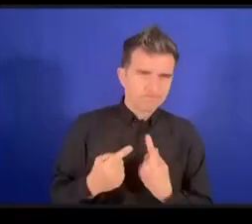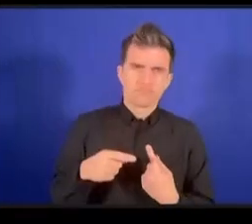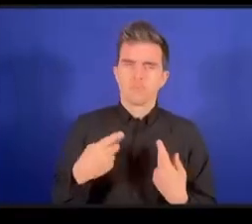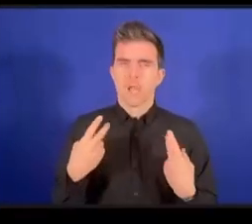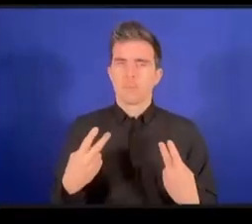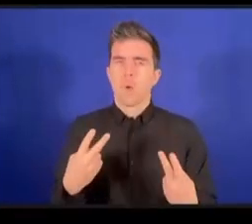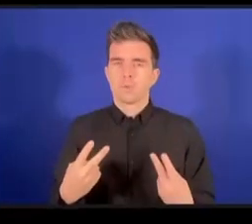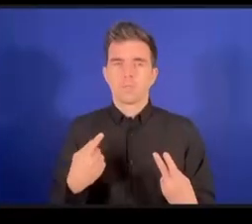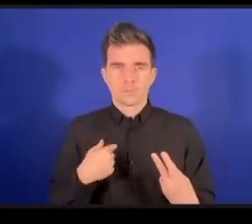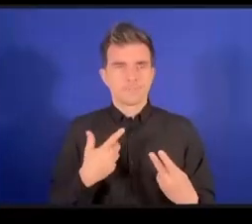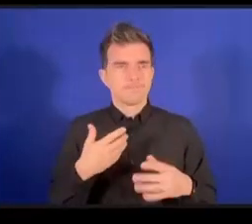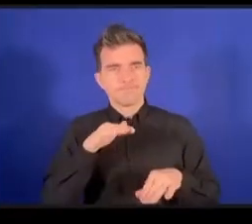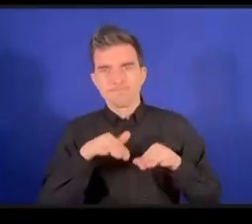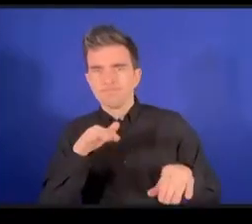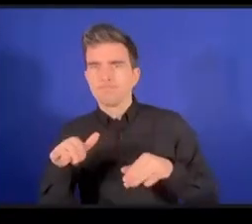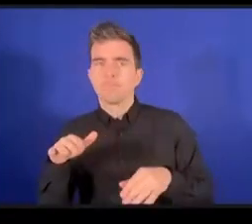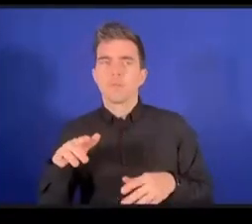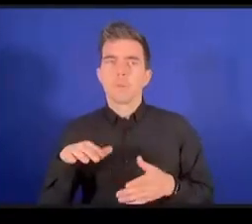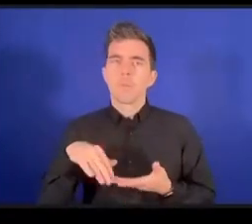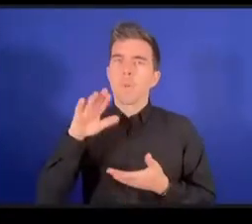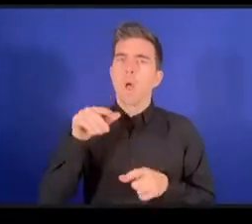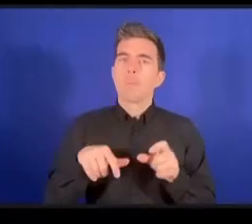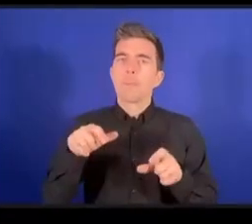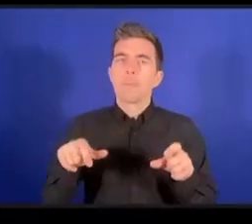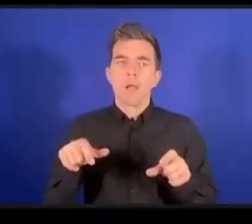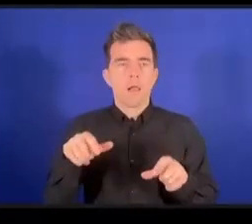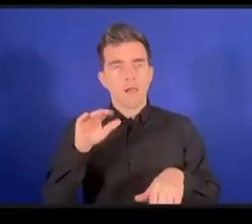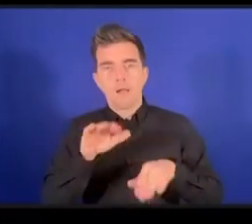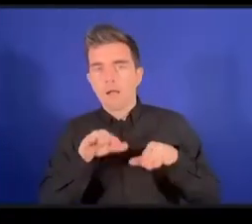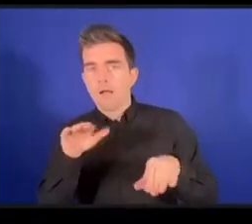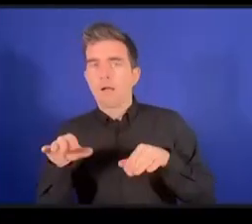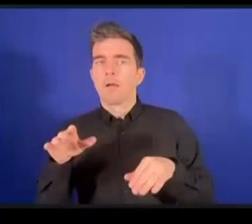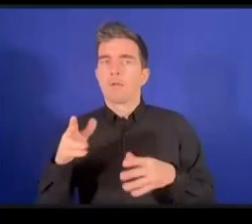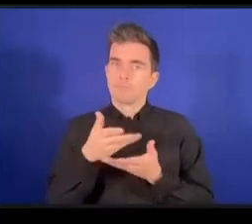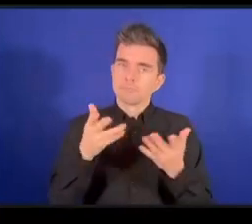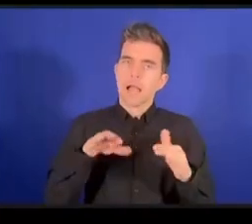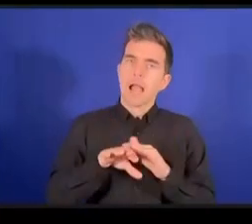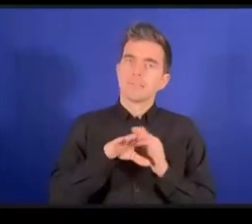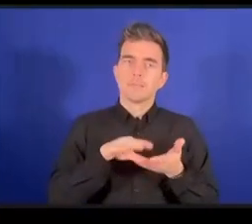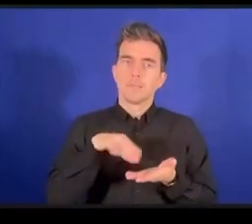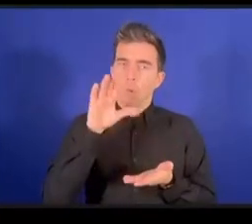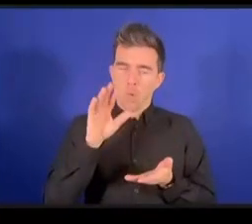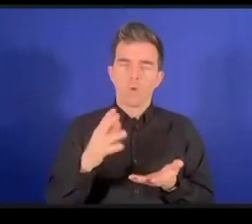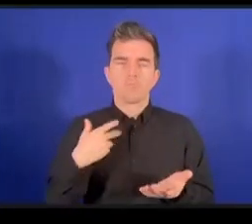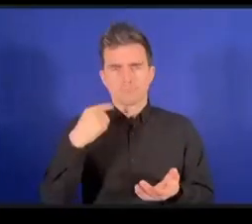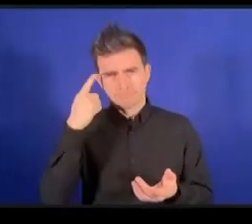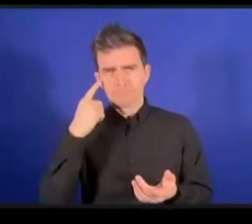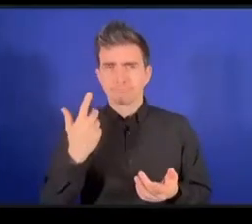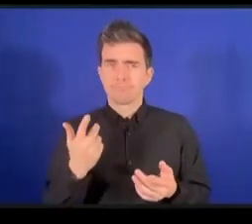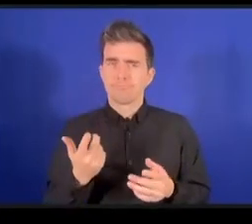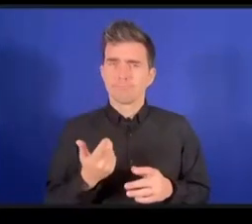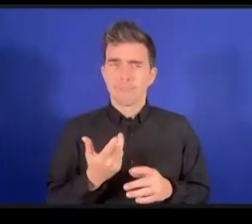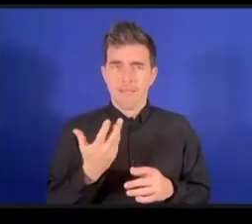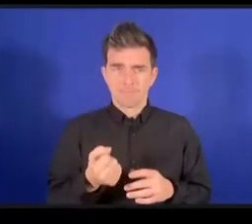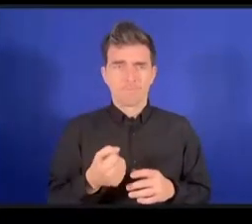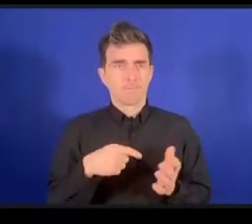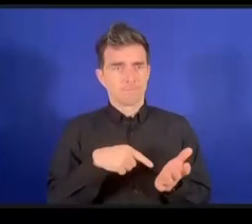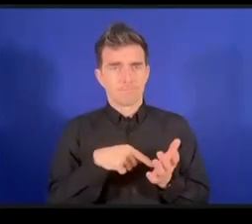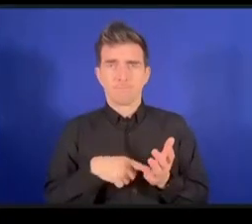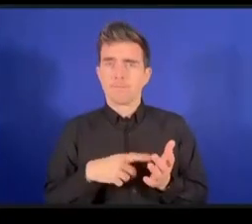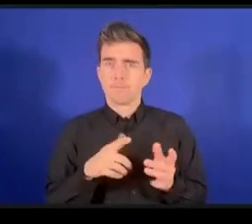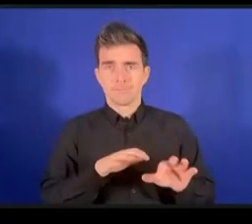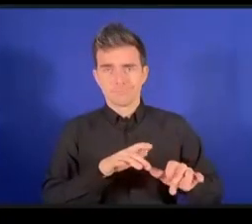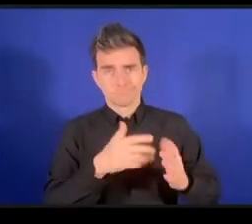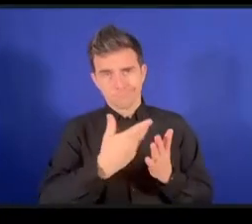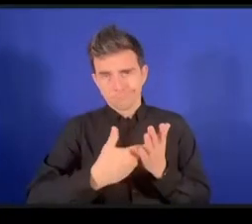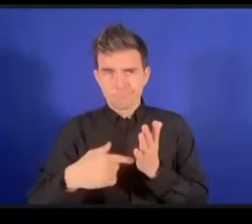have digital copies on the internet, and probably we can give also the URL and the links. I'm